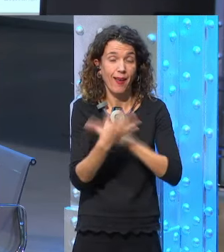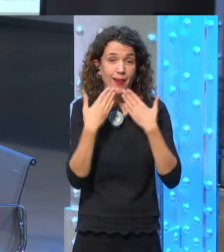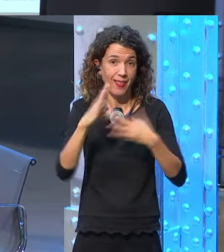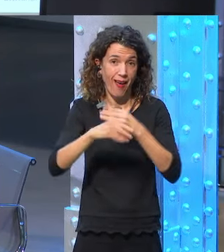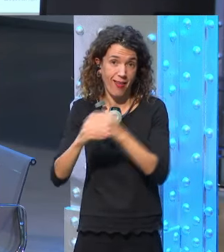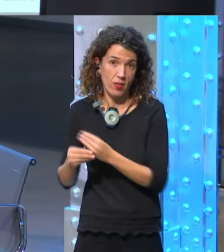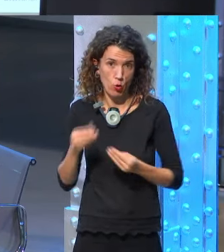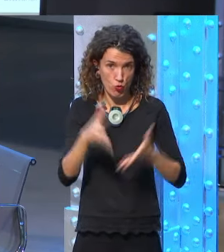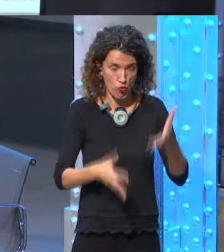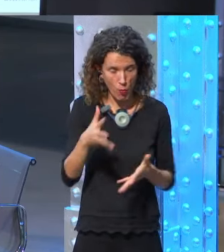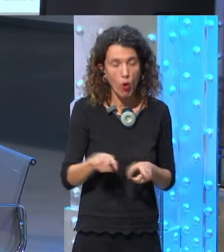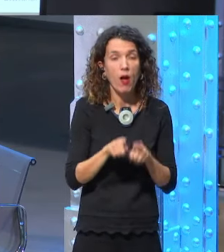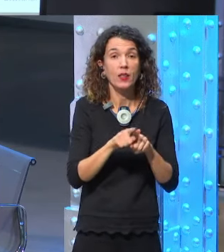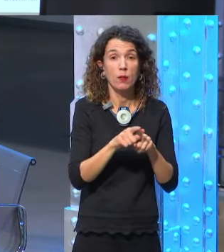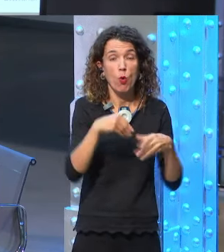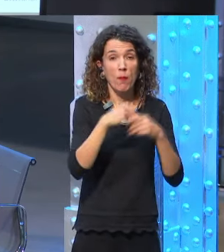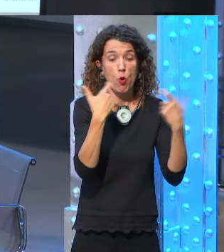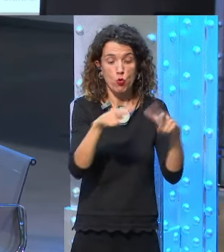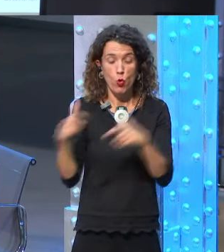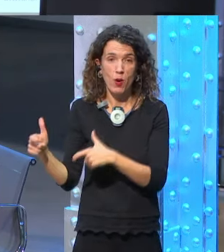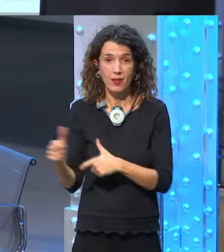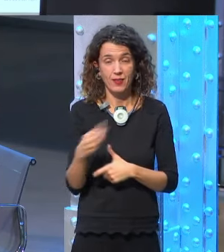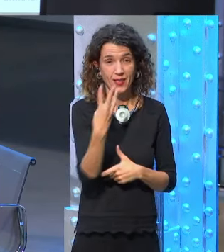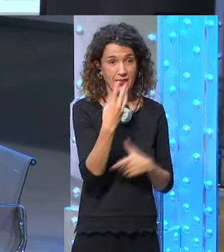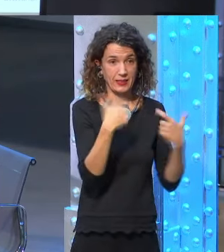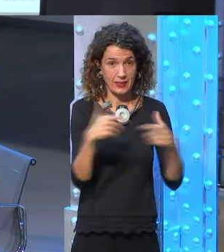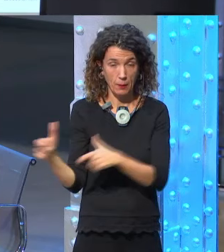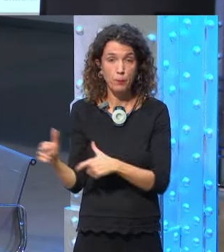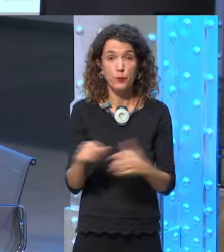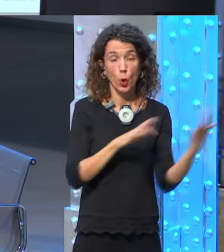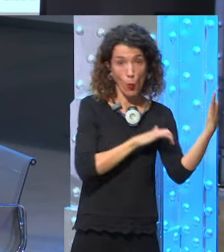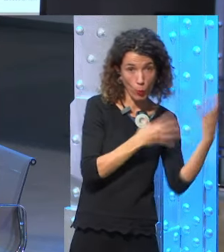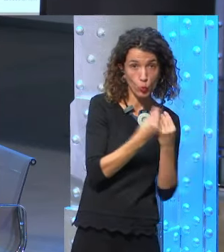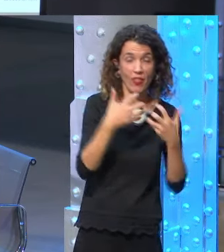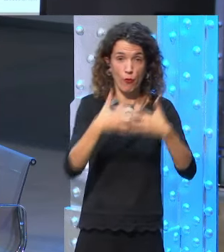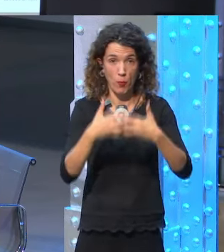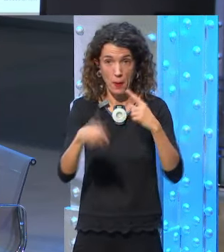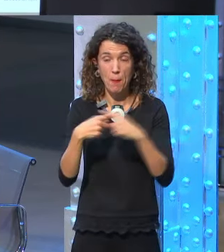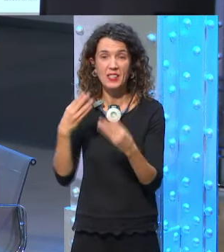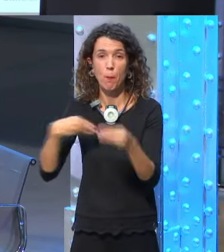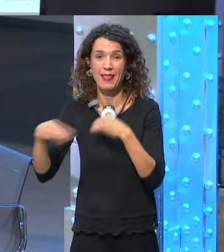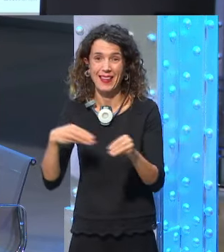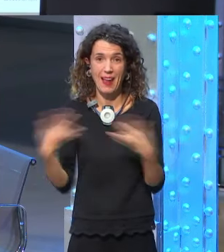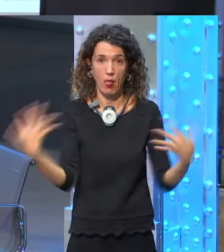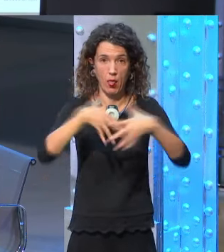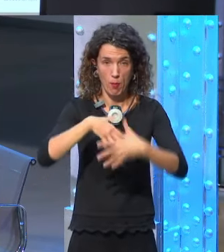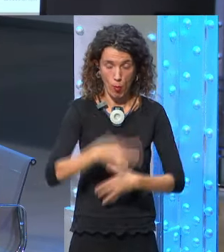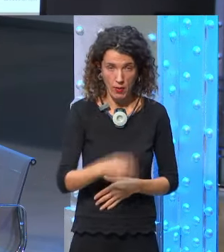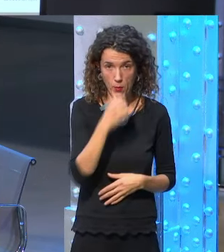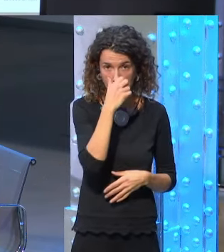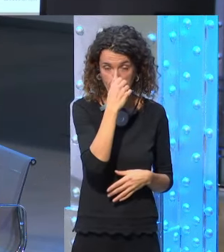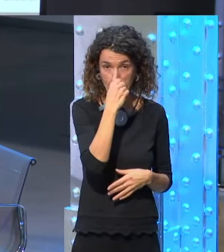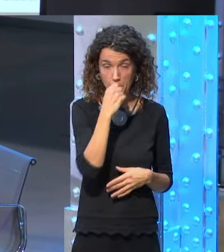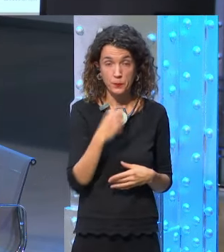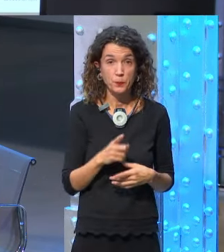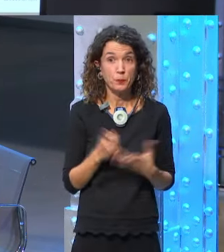of computation, the domain of materials, and fabrication. And we formed a hypothesis that the materiality of architecture